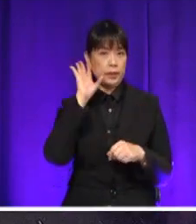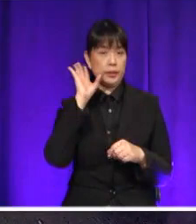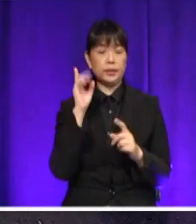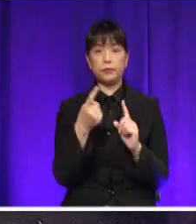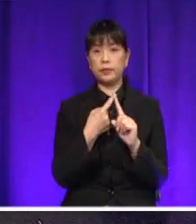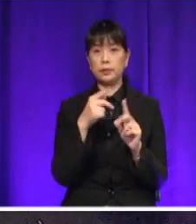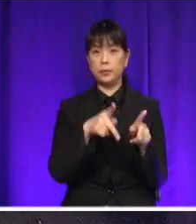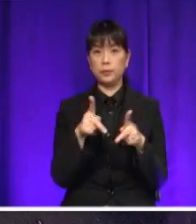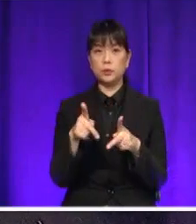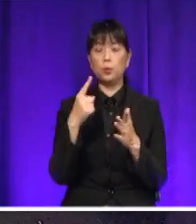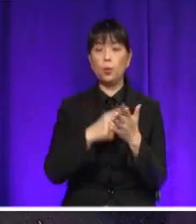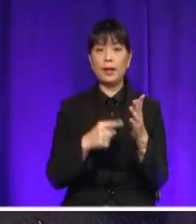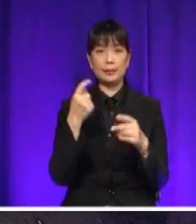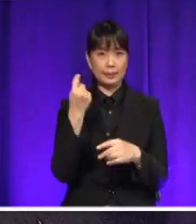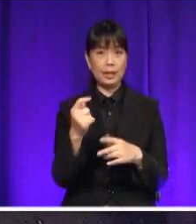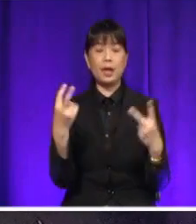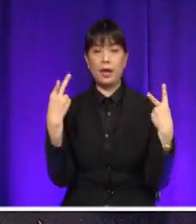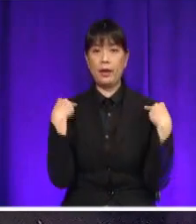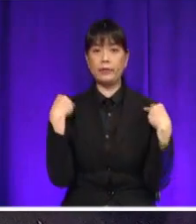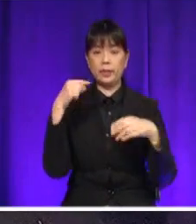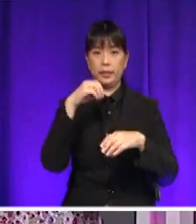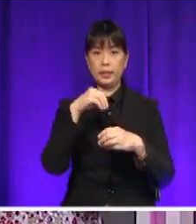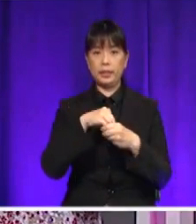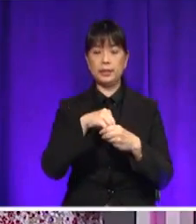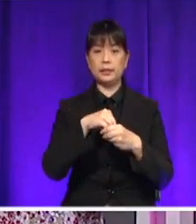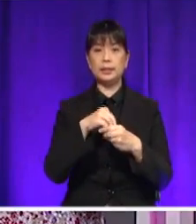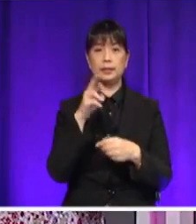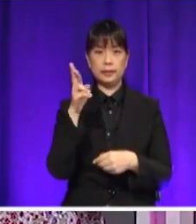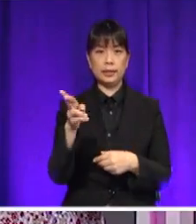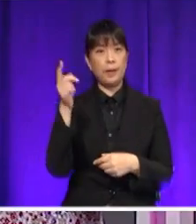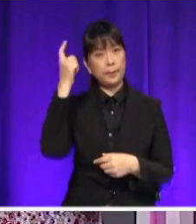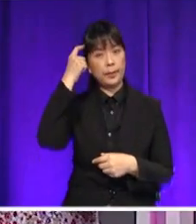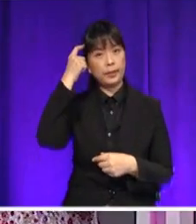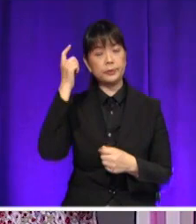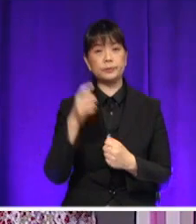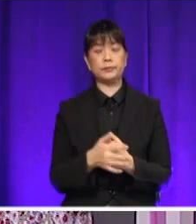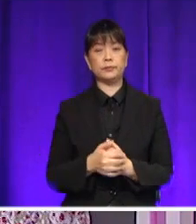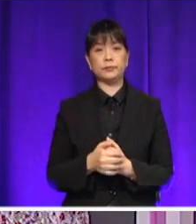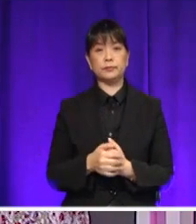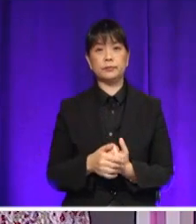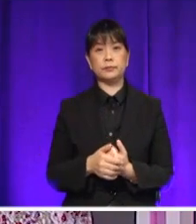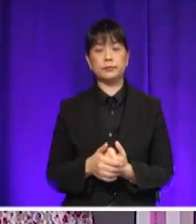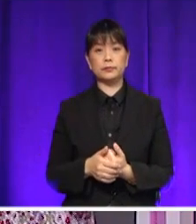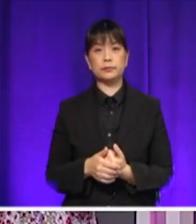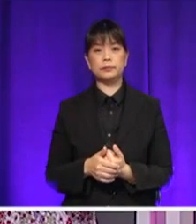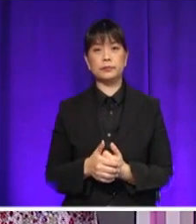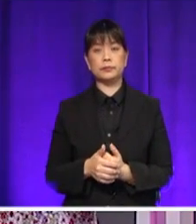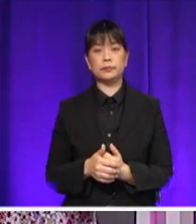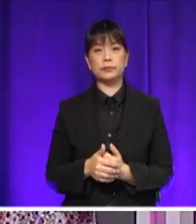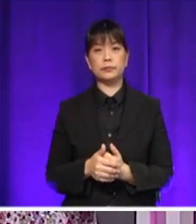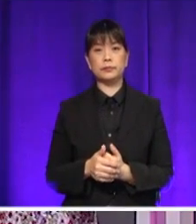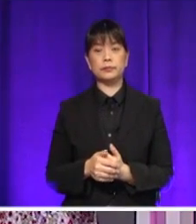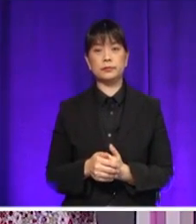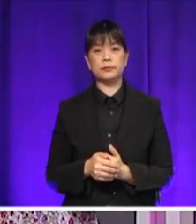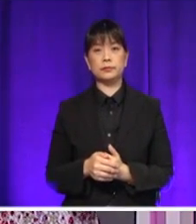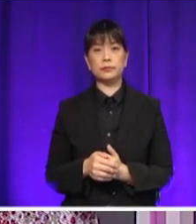want? Yes, I think we need to give them some time to prepare. Okay. Right? Because not many people find it